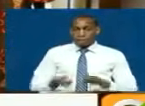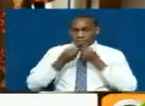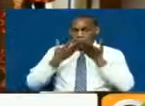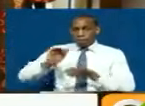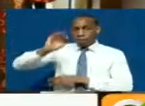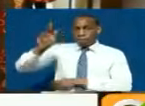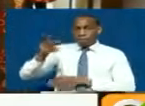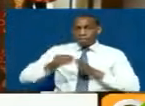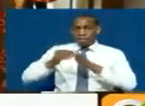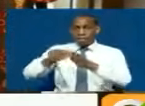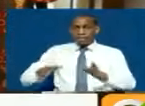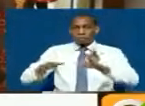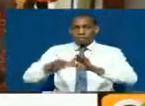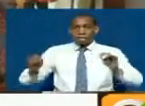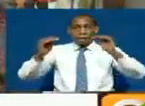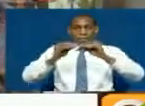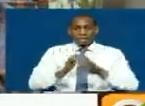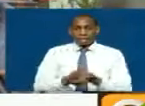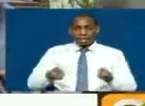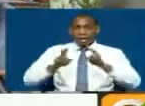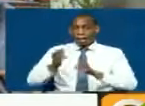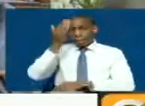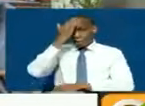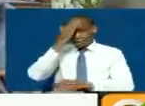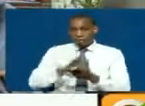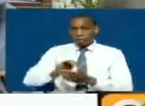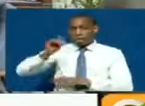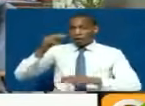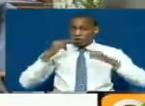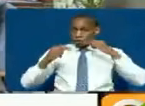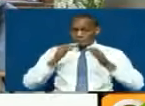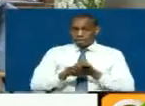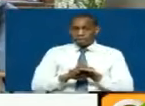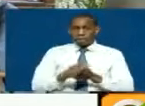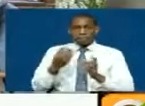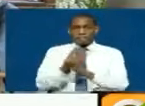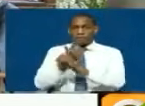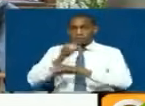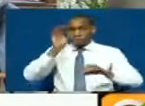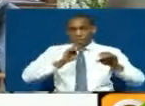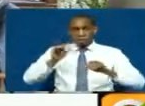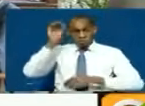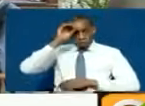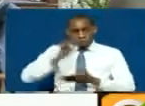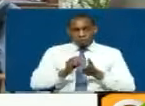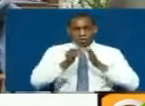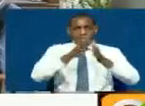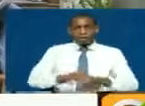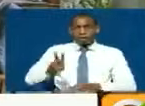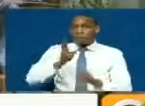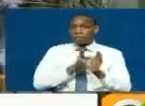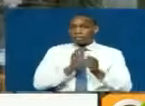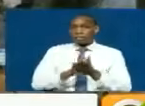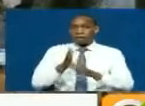Details of the Mount Kenya Leaders Unity Forum meeting held on Monday at a city hotel have elicited varied reactions from two of the leaders who